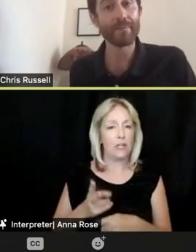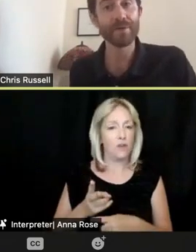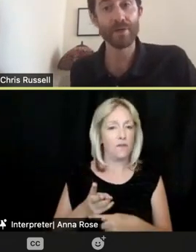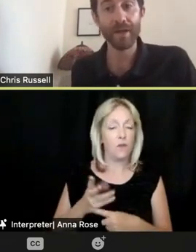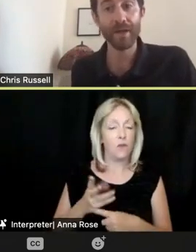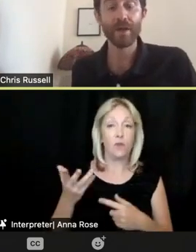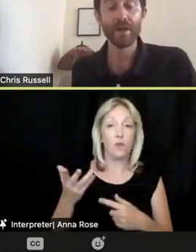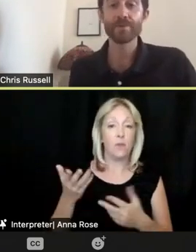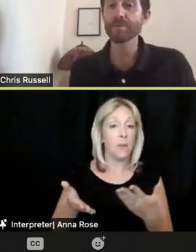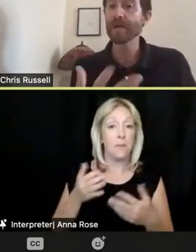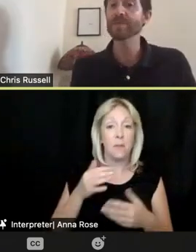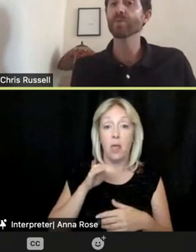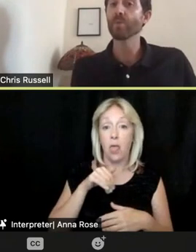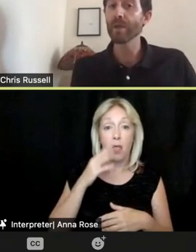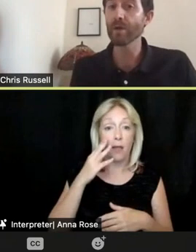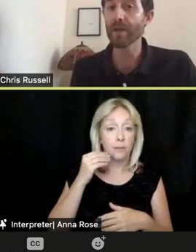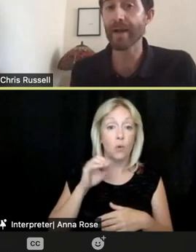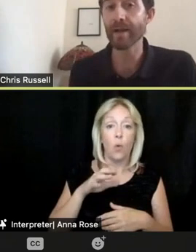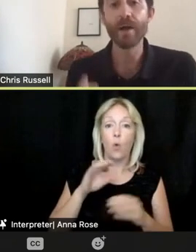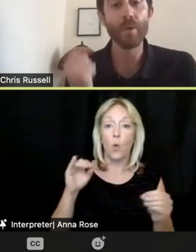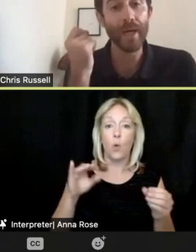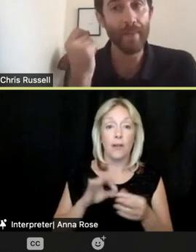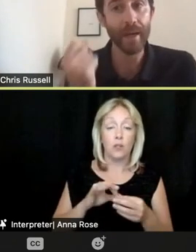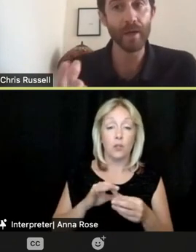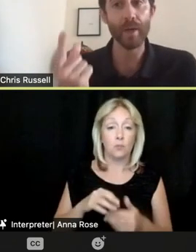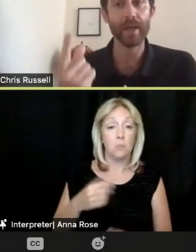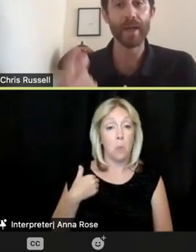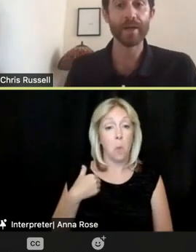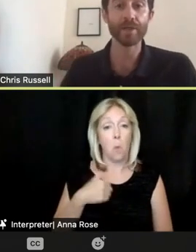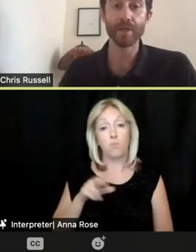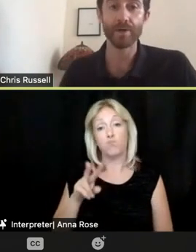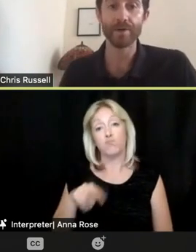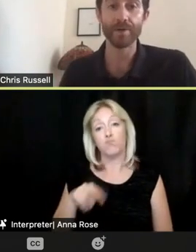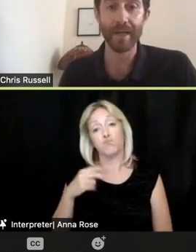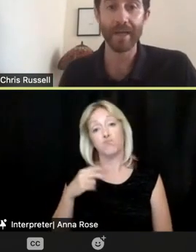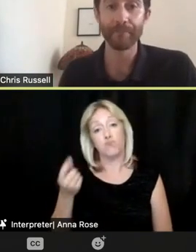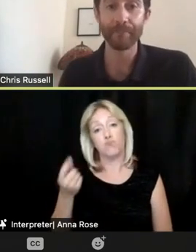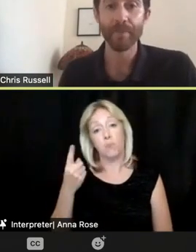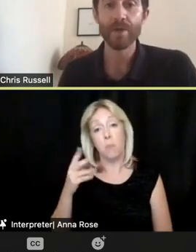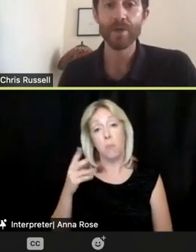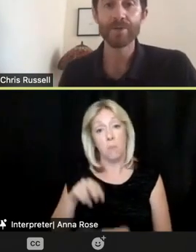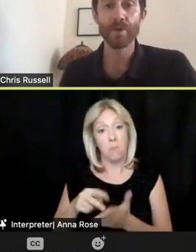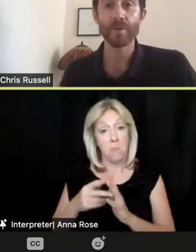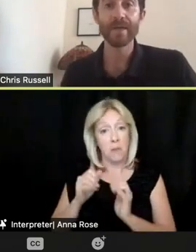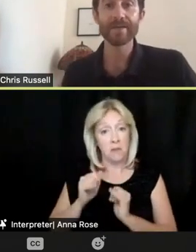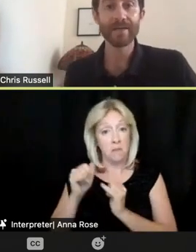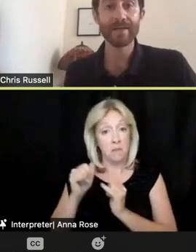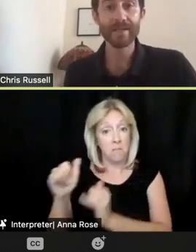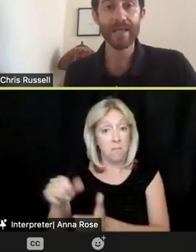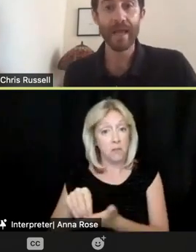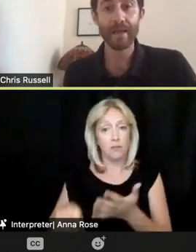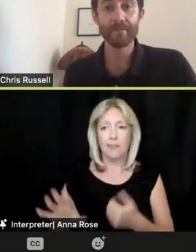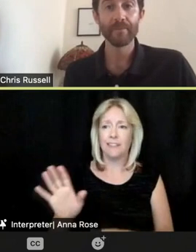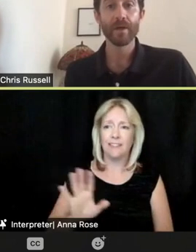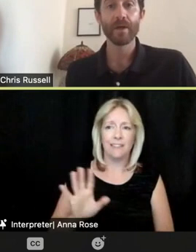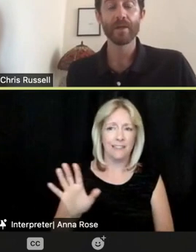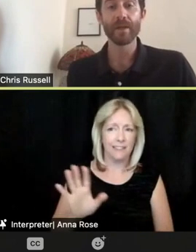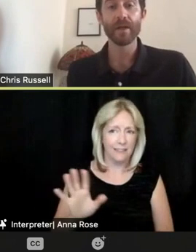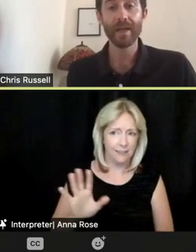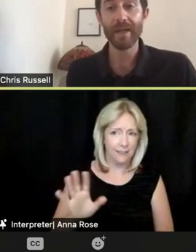really quite abstract, just because when we look at it, we can make a quick connection and understand it. So that's not to